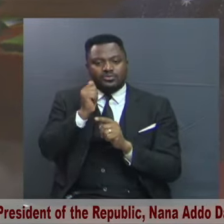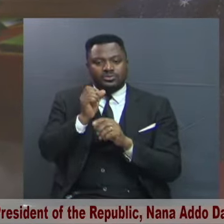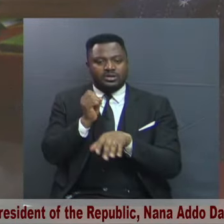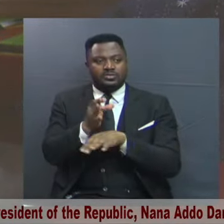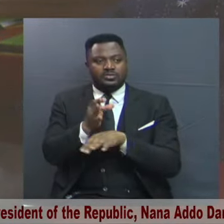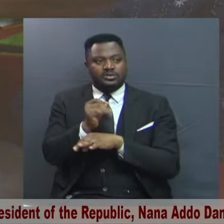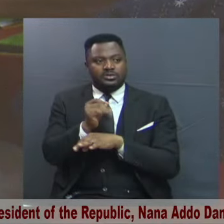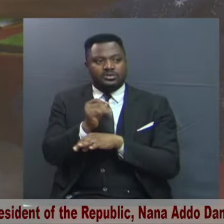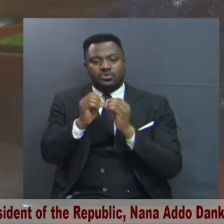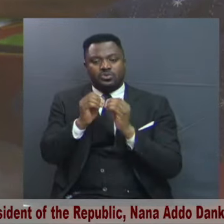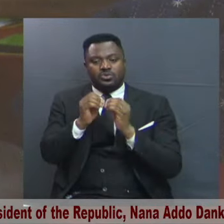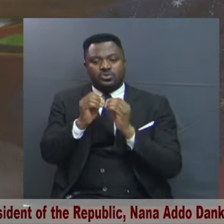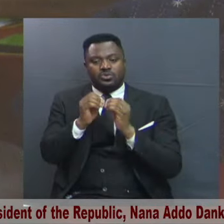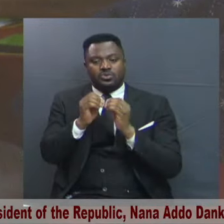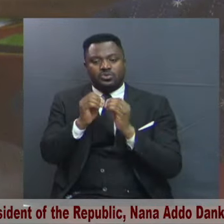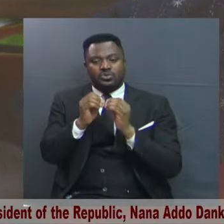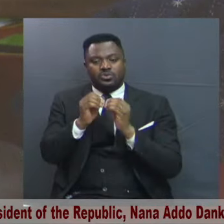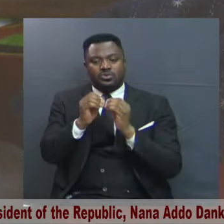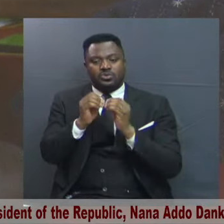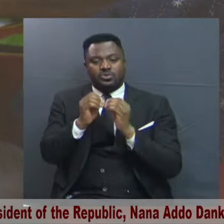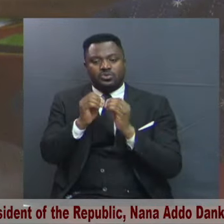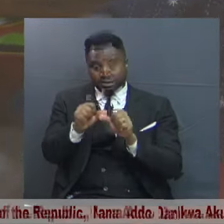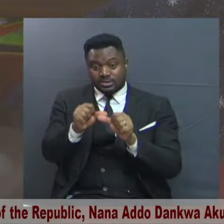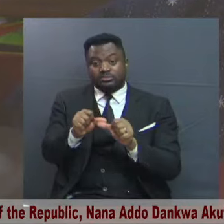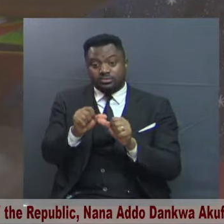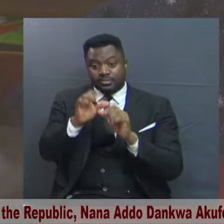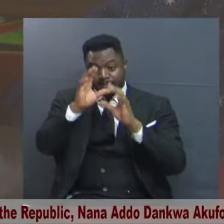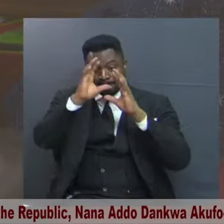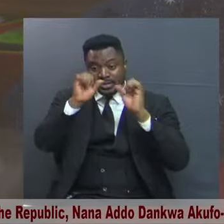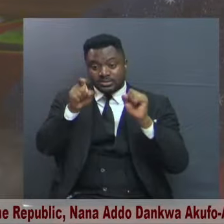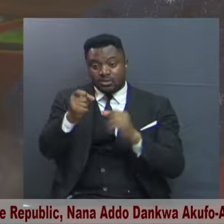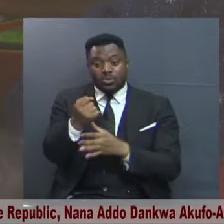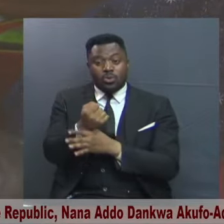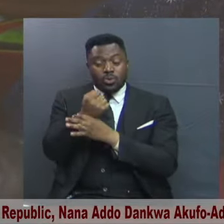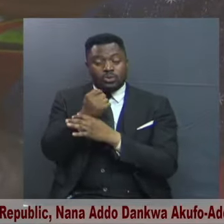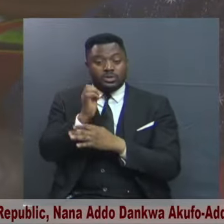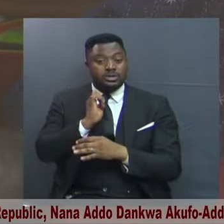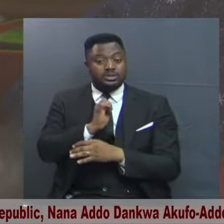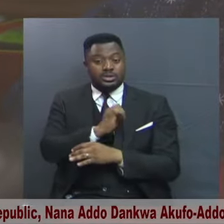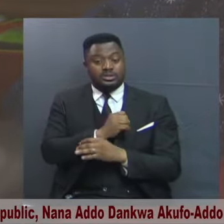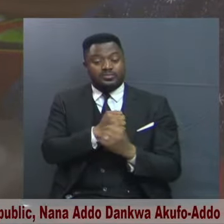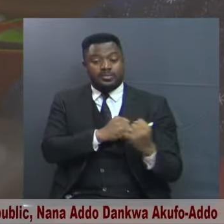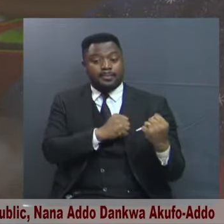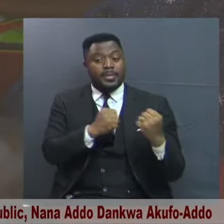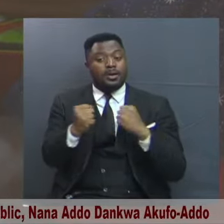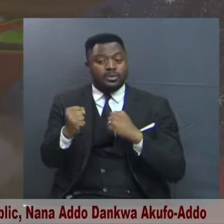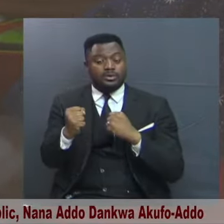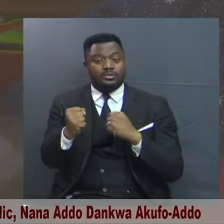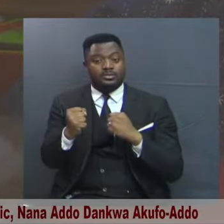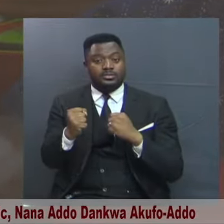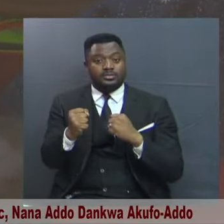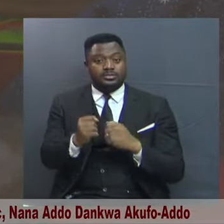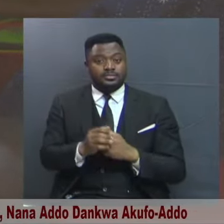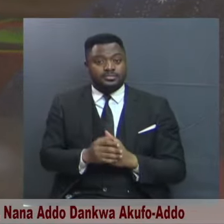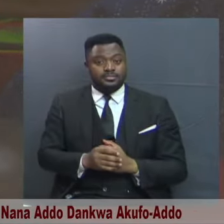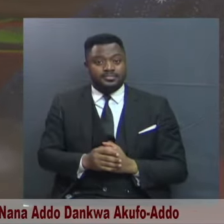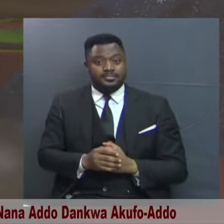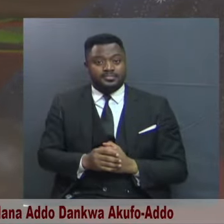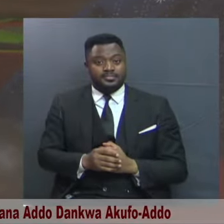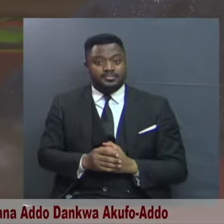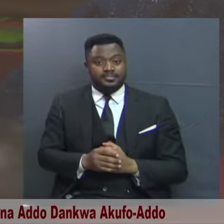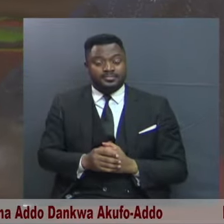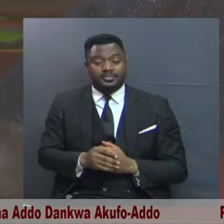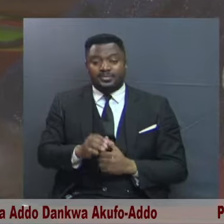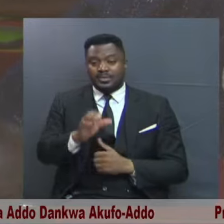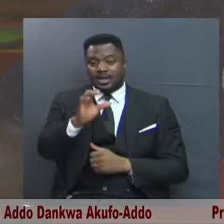officials but the fact remains that the president holds the executive power the